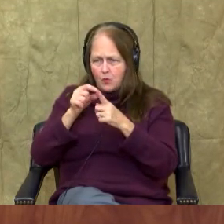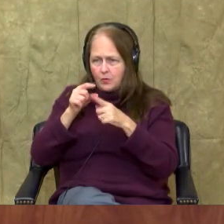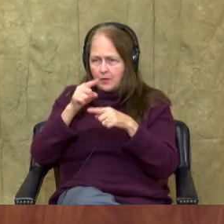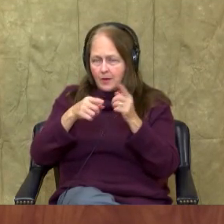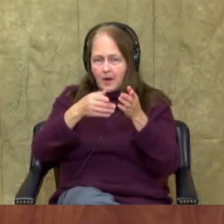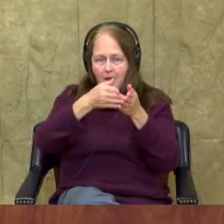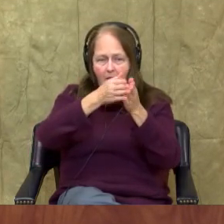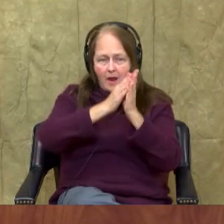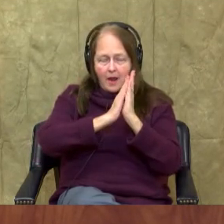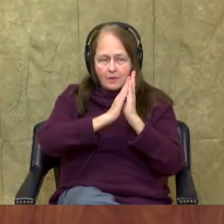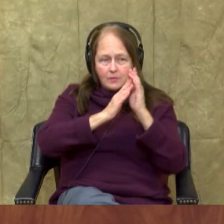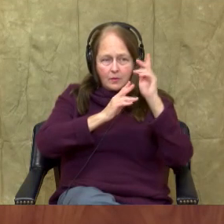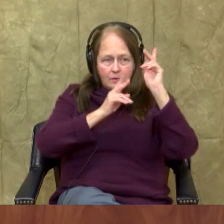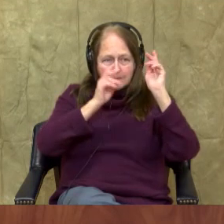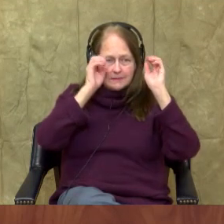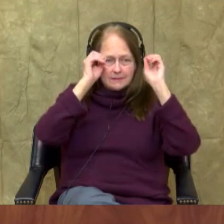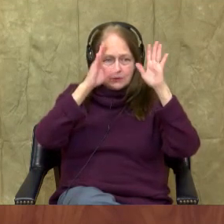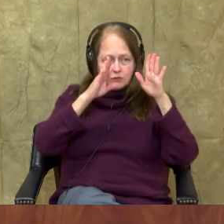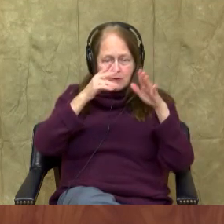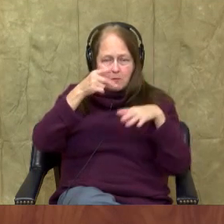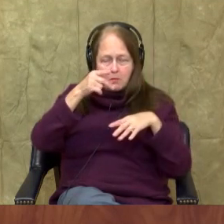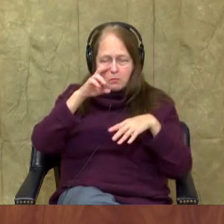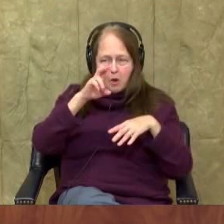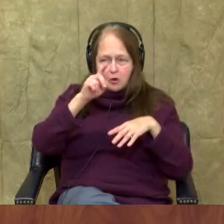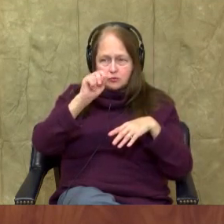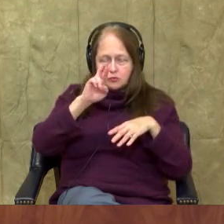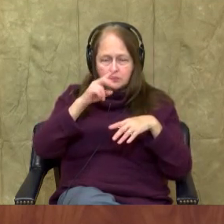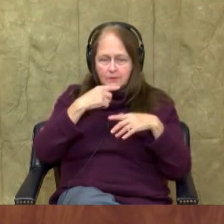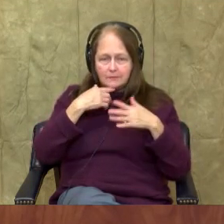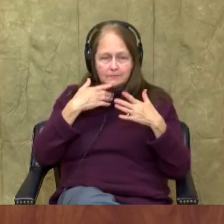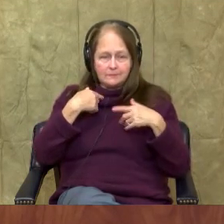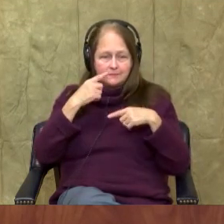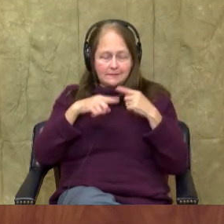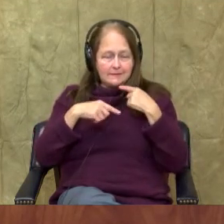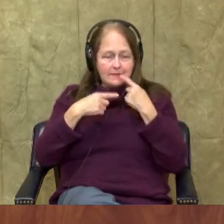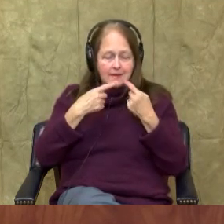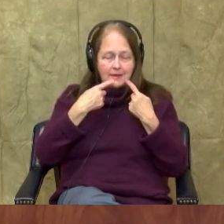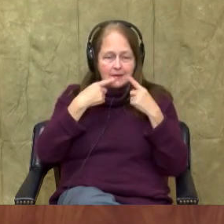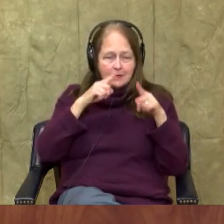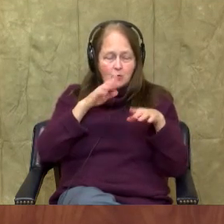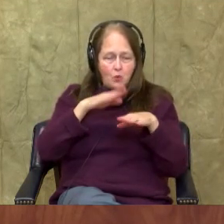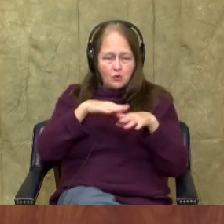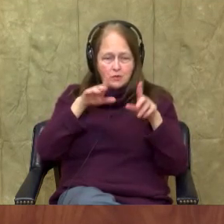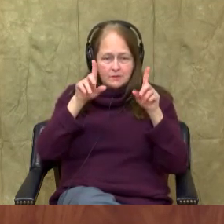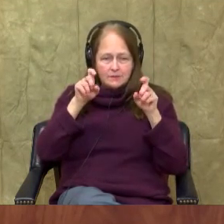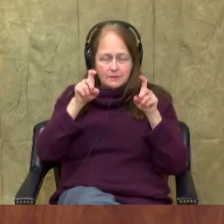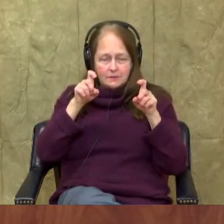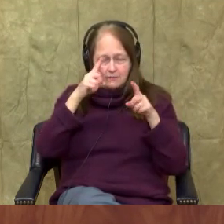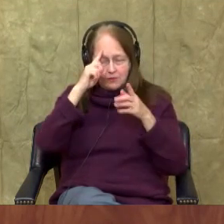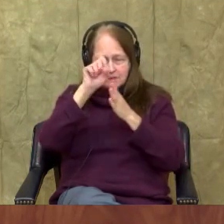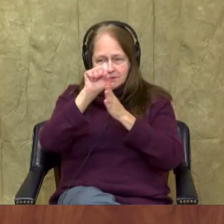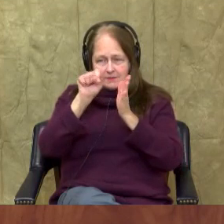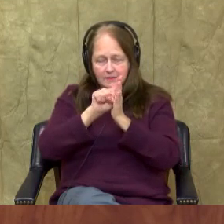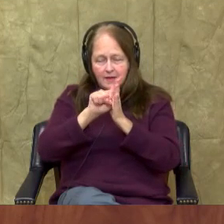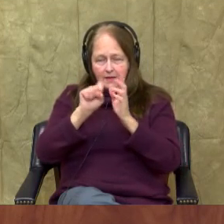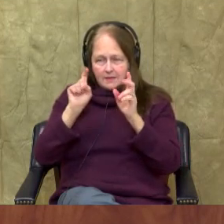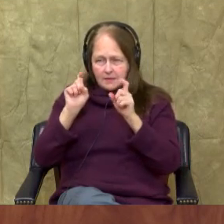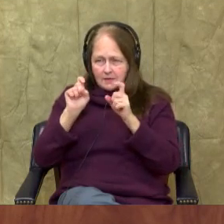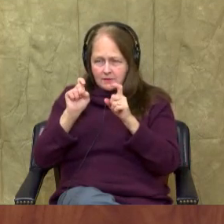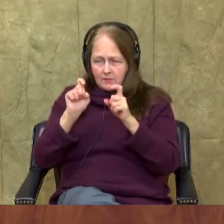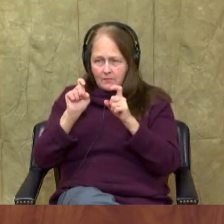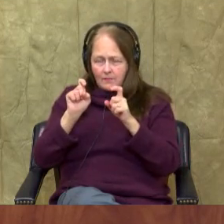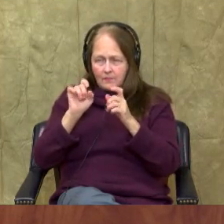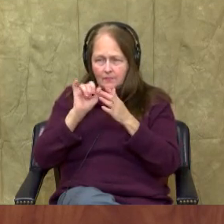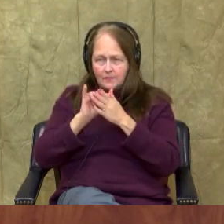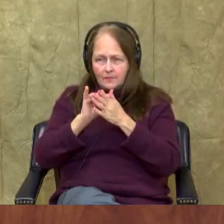the proctor in the room because they're just going to shake their head and walk off. So you need to be familiar with using context clues